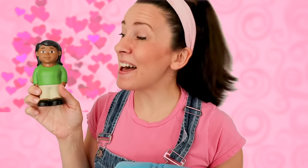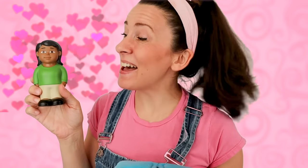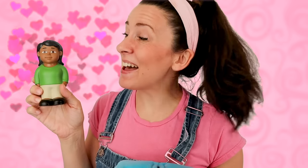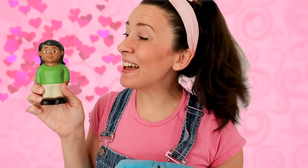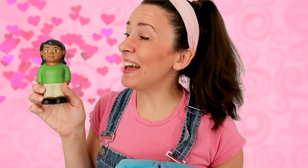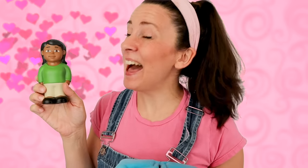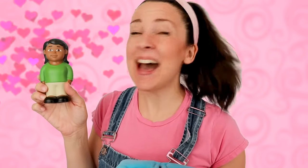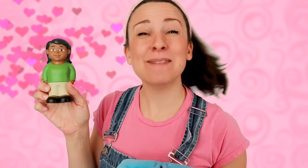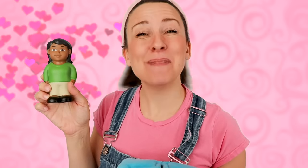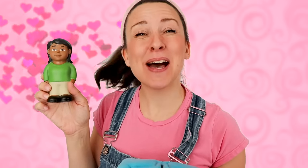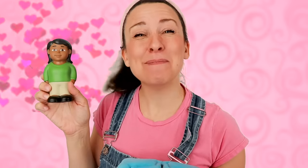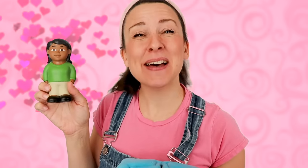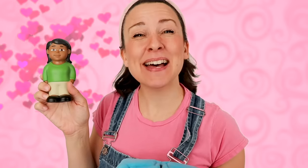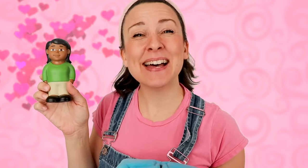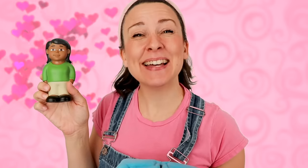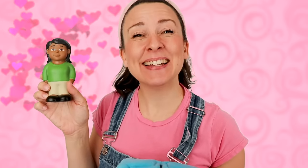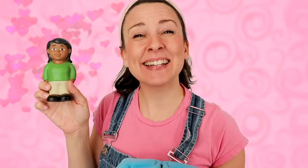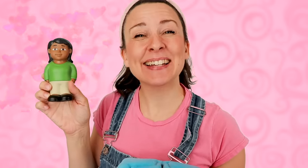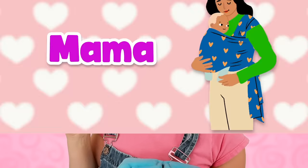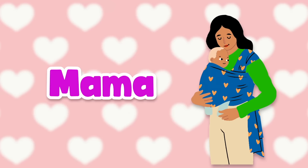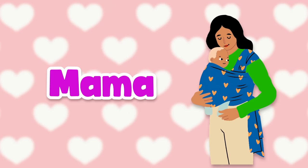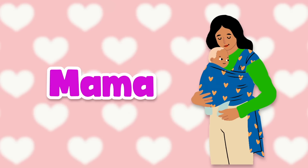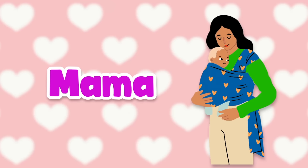mama! Hi, mama!